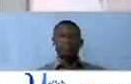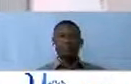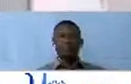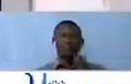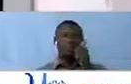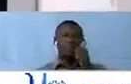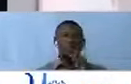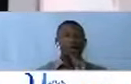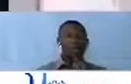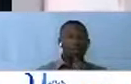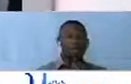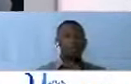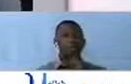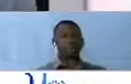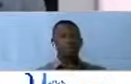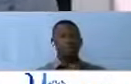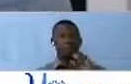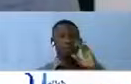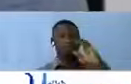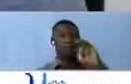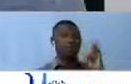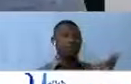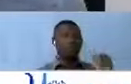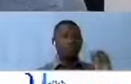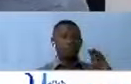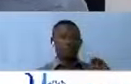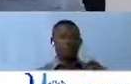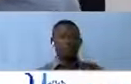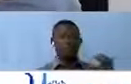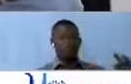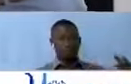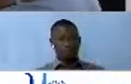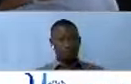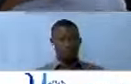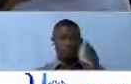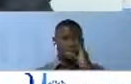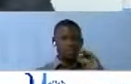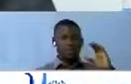Good afternoon, Mr. Cham. Welcome to the TRRC. Good afternoon, sir.